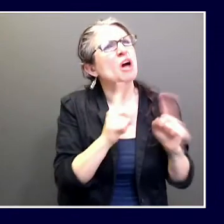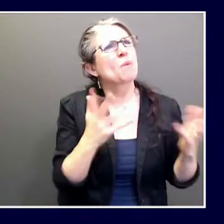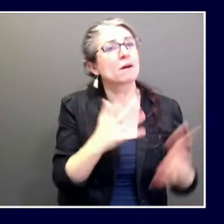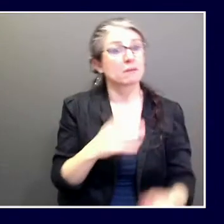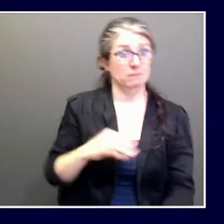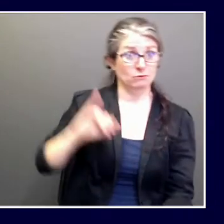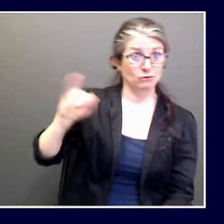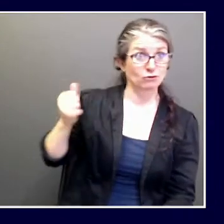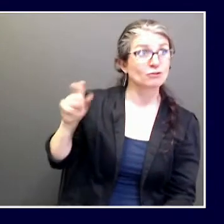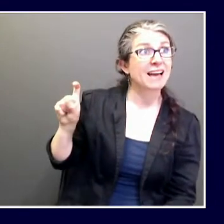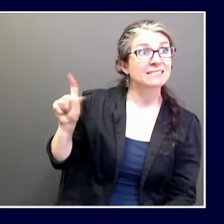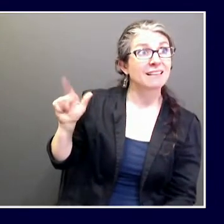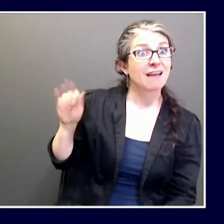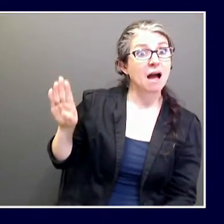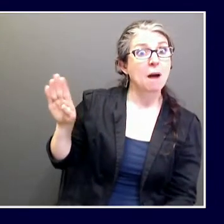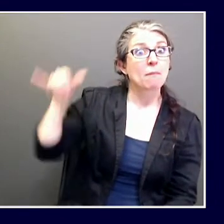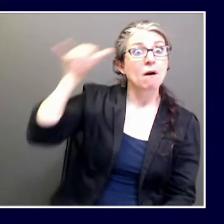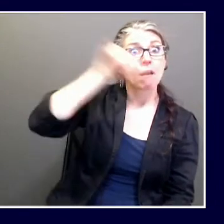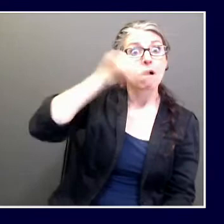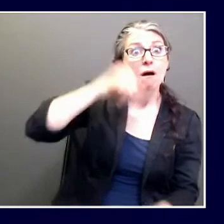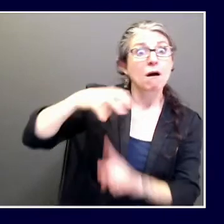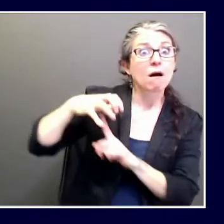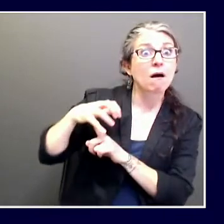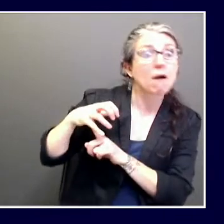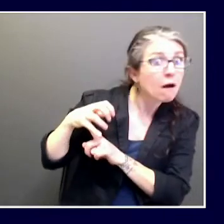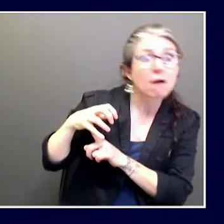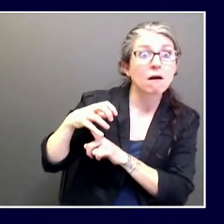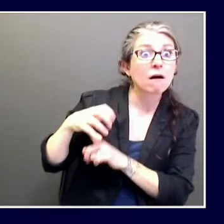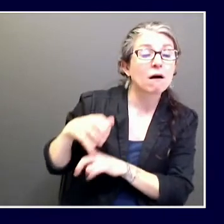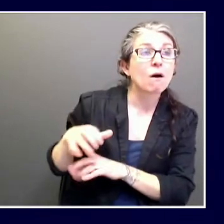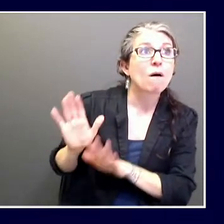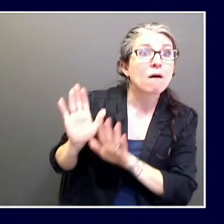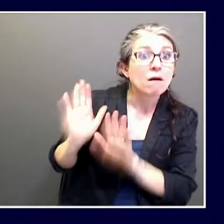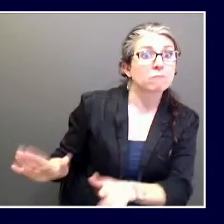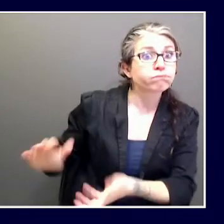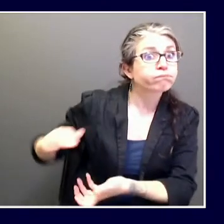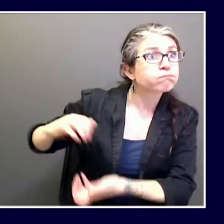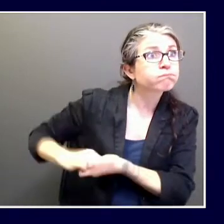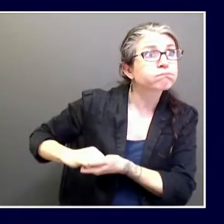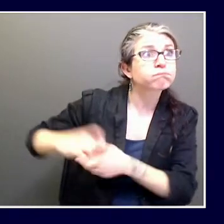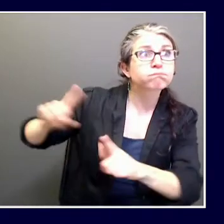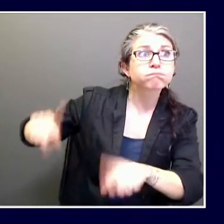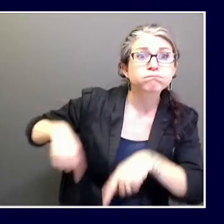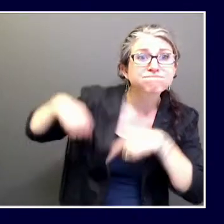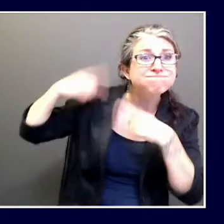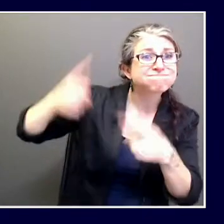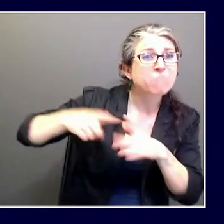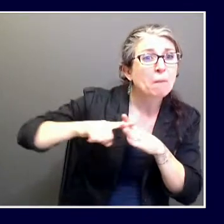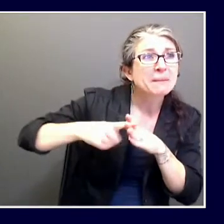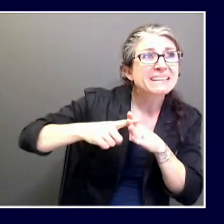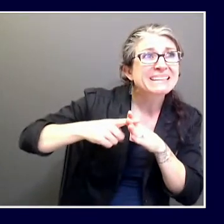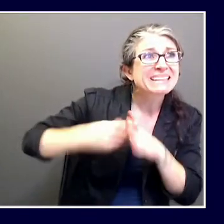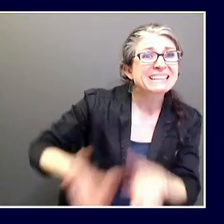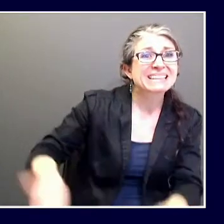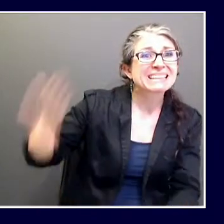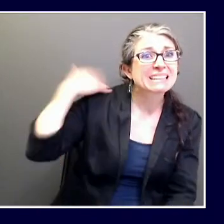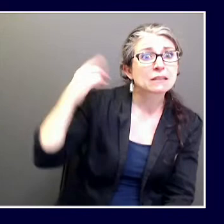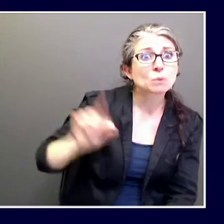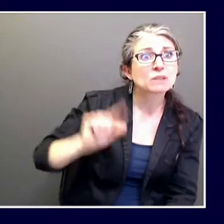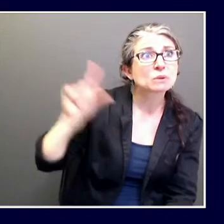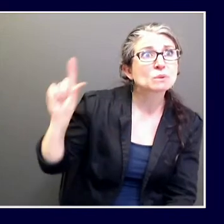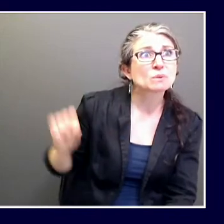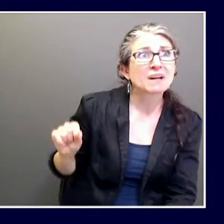have worked hand in glove with the Jackson Laboratory since truly the beginning of the pandemic. Commissioner Wambrew and I had calls with their